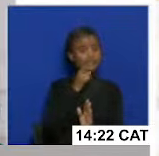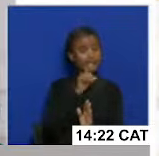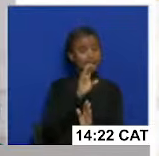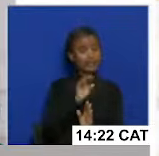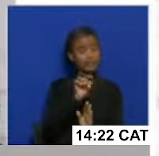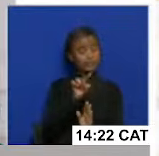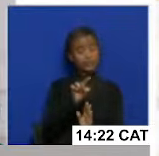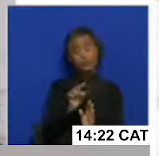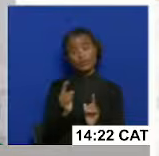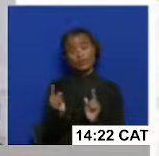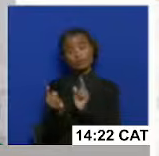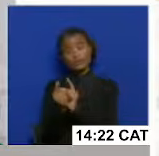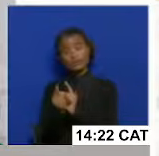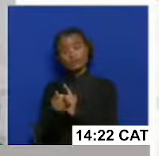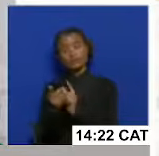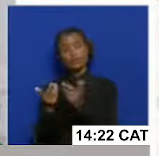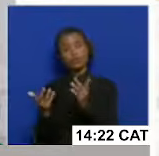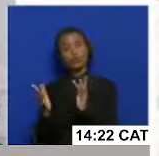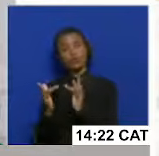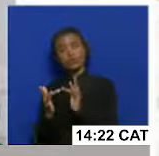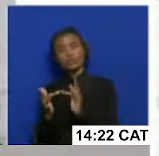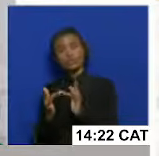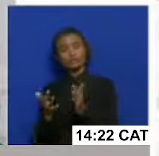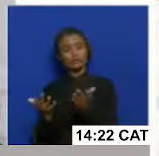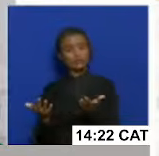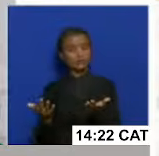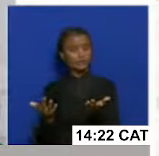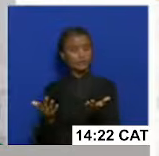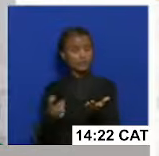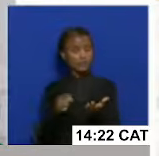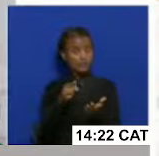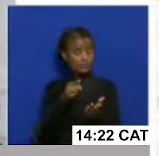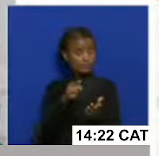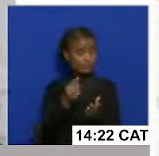him. Had you in fact made any movement with Magagula?